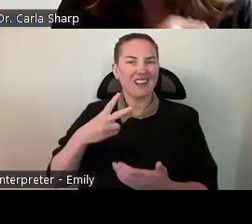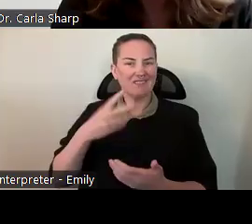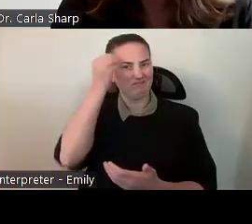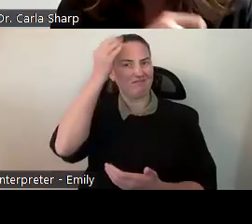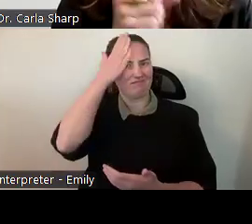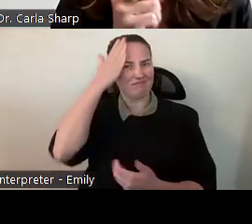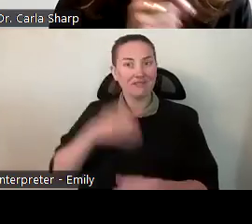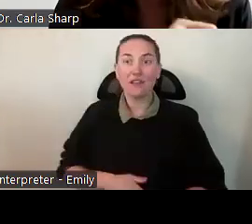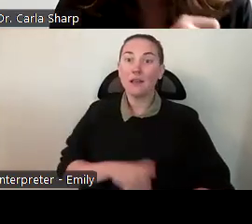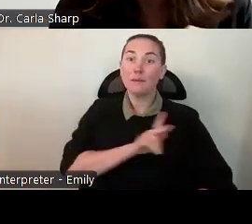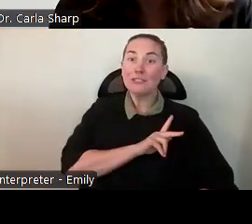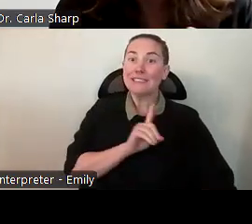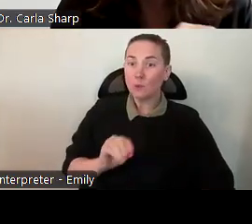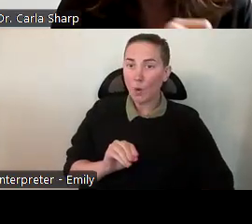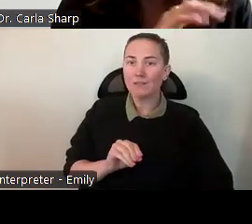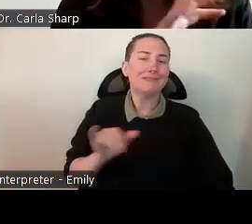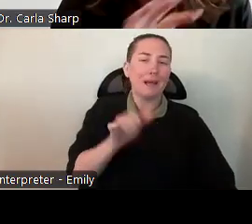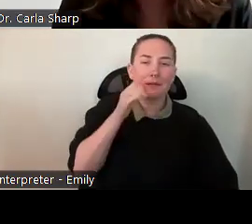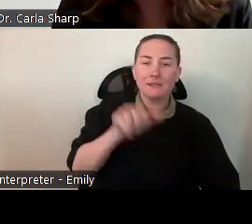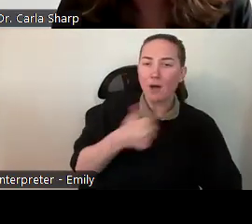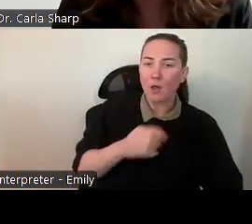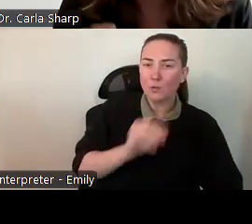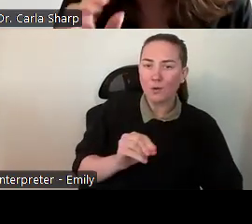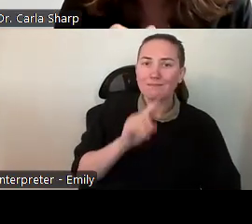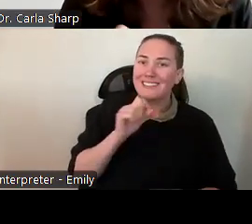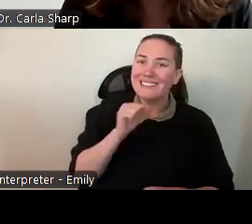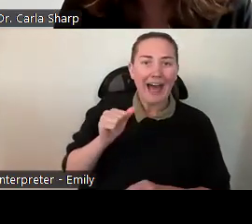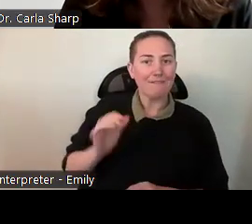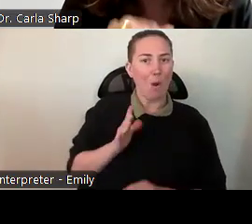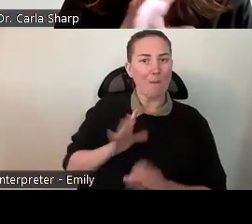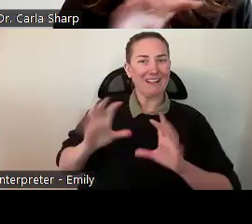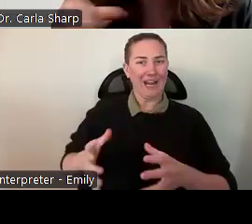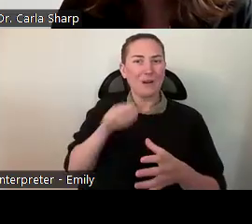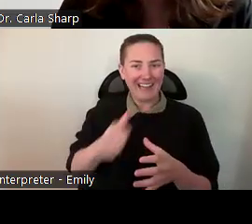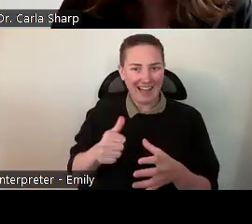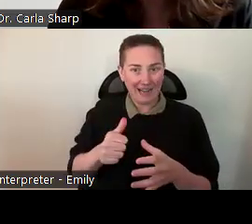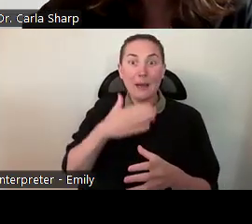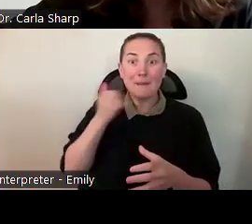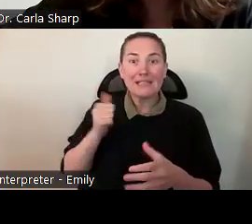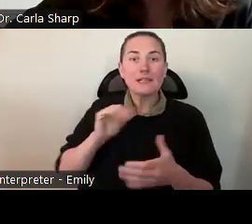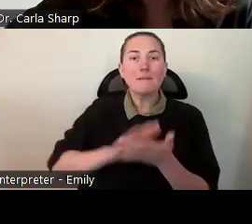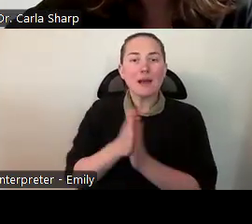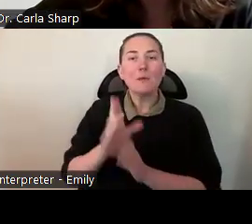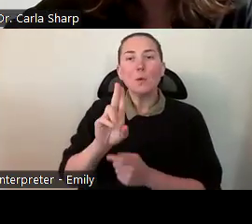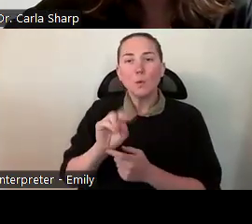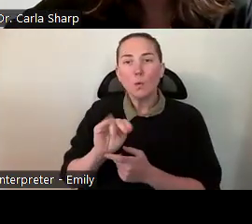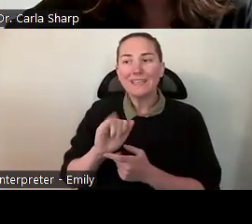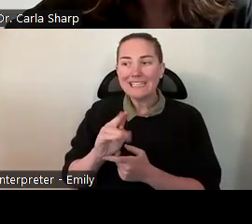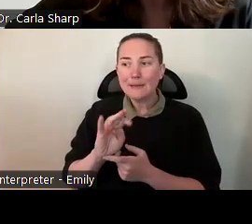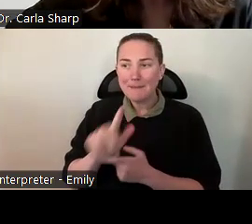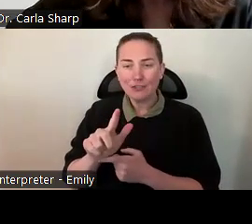disorder, like all the other disorders, is not a category, but is better understood as a unidimensional severity